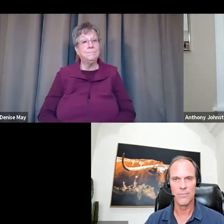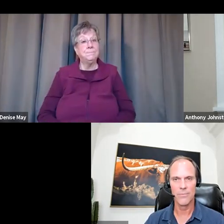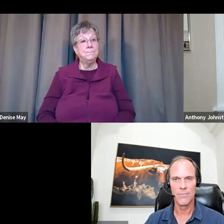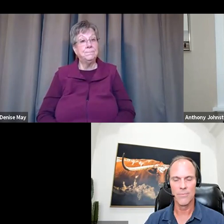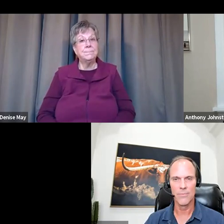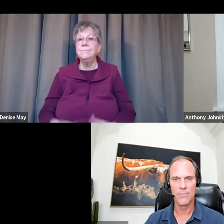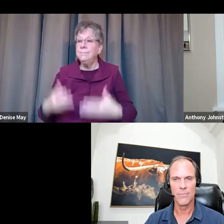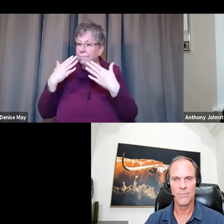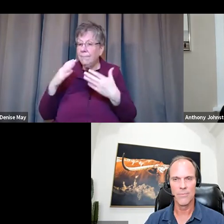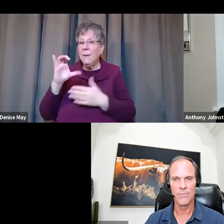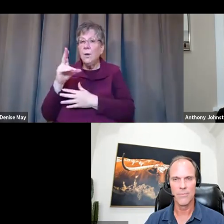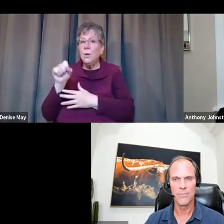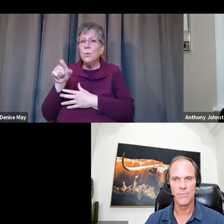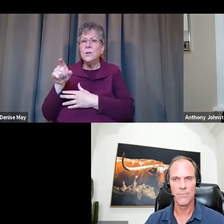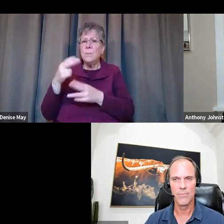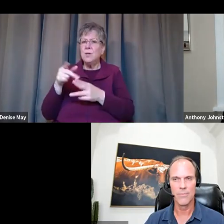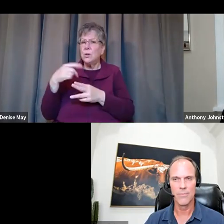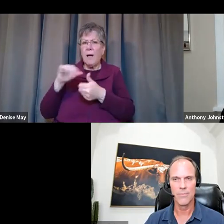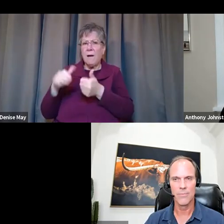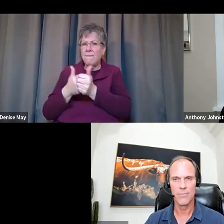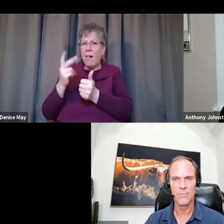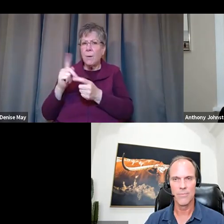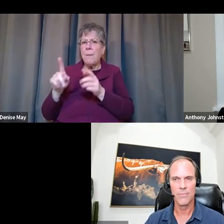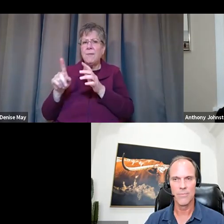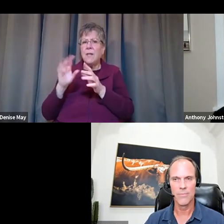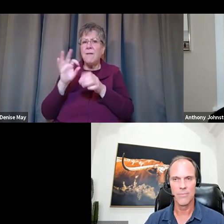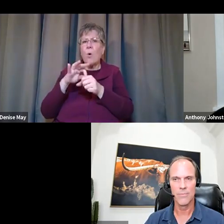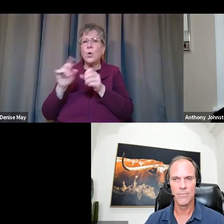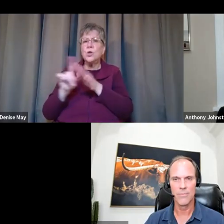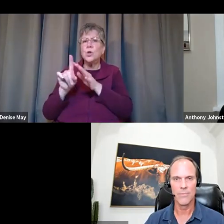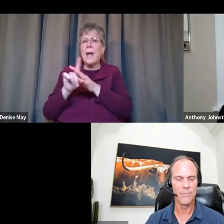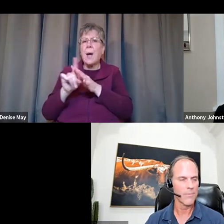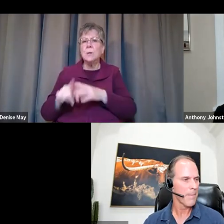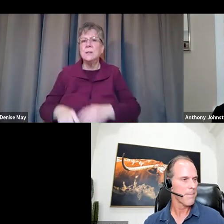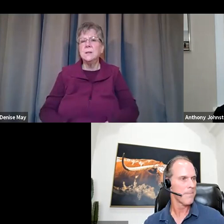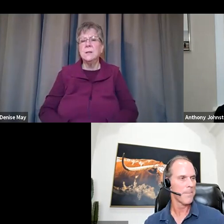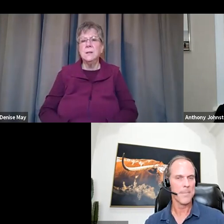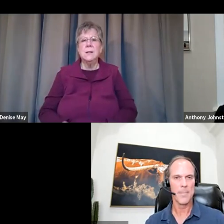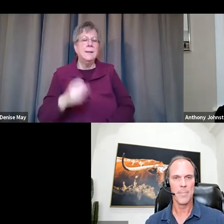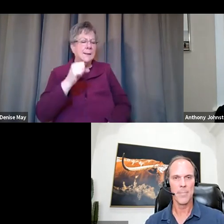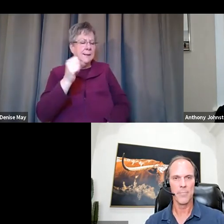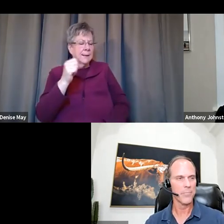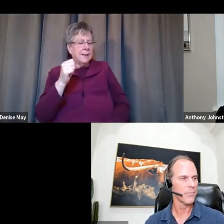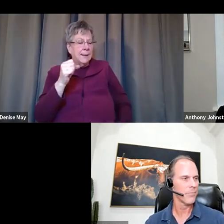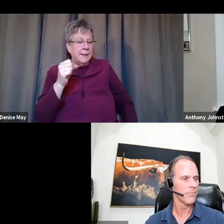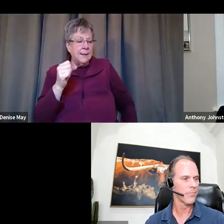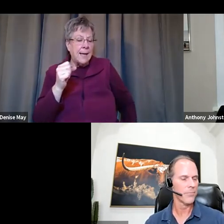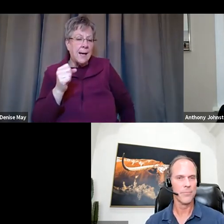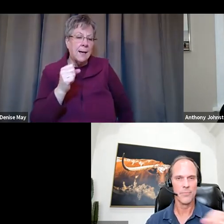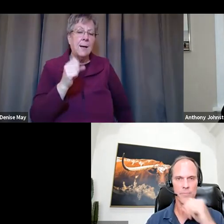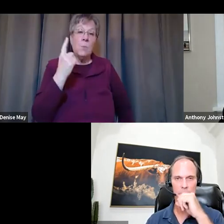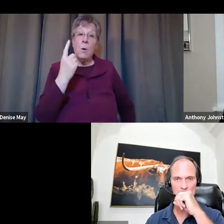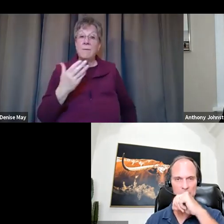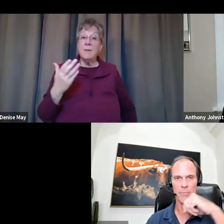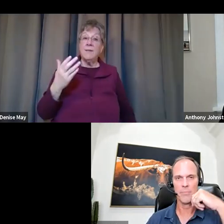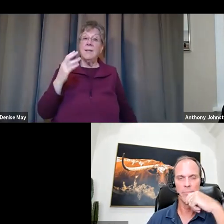Thank you. Chris, you mentioned you had a quick follow-up on the turnout, and then we'll turn to John's question. Yeah. One of the